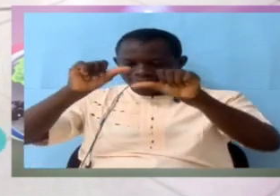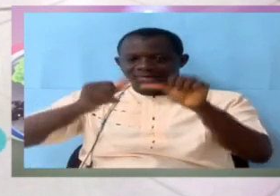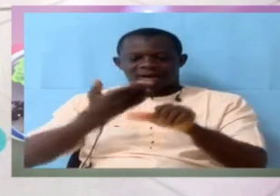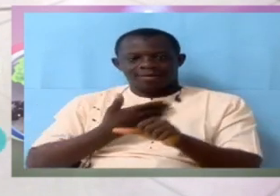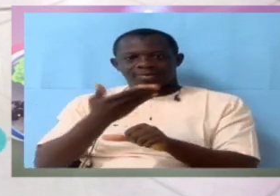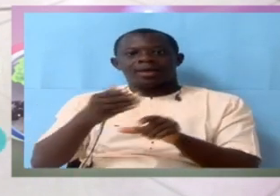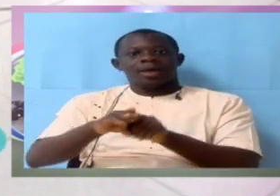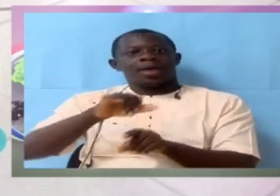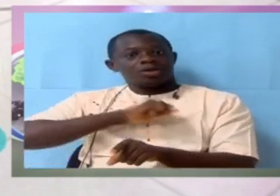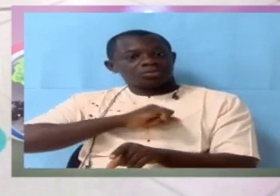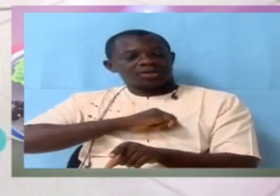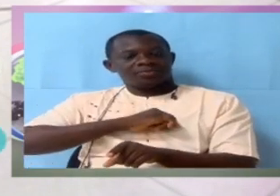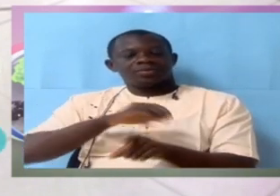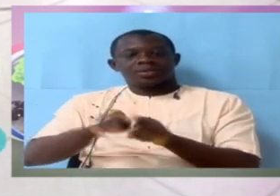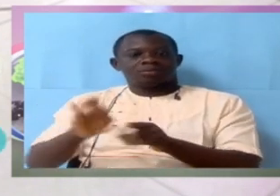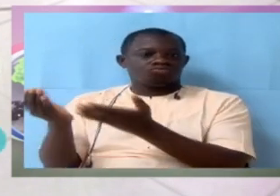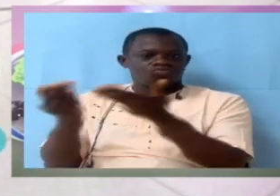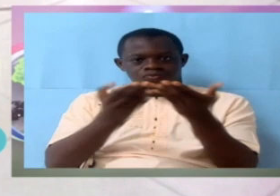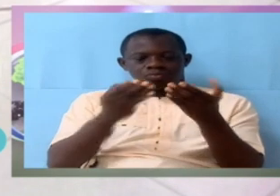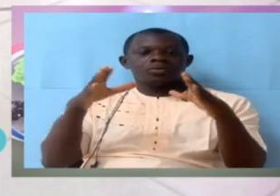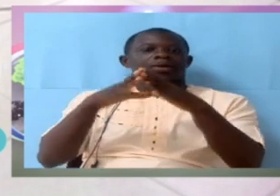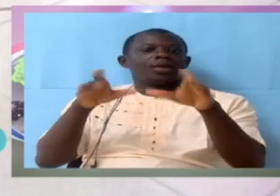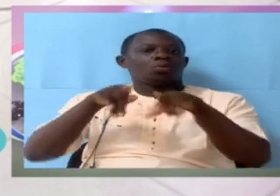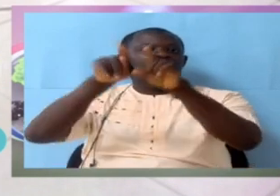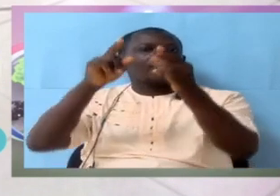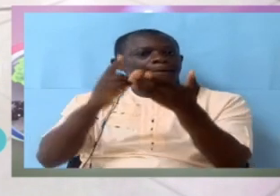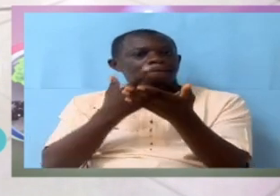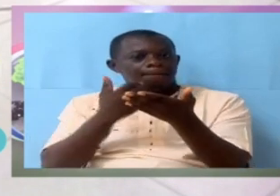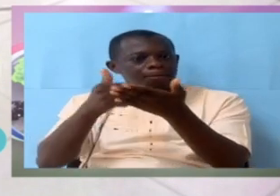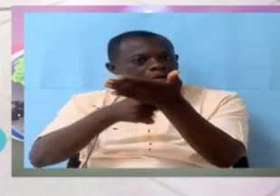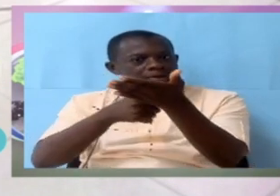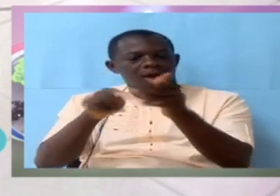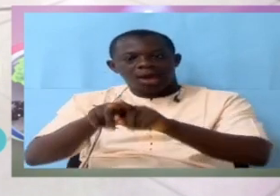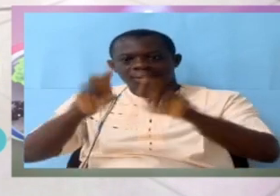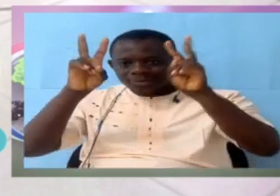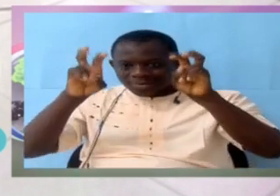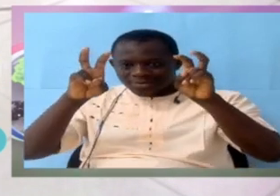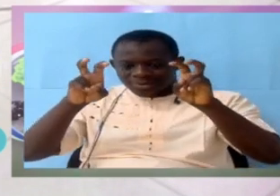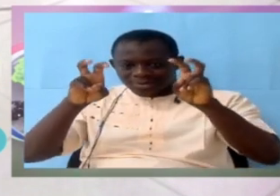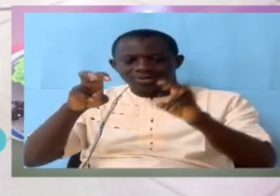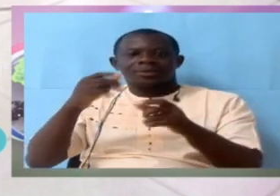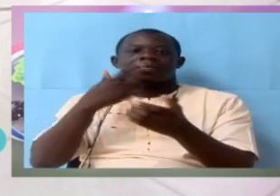And they themselves will go away with those blood samples to go and test them.